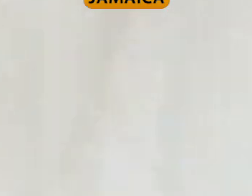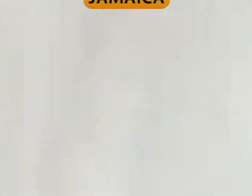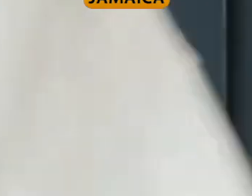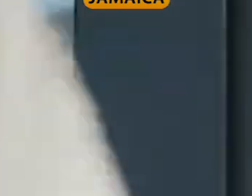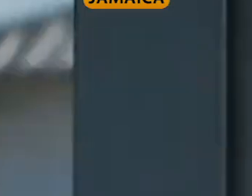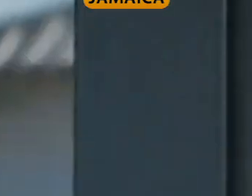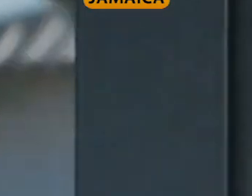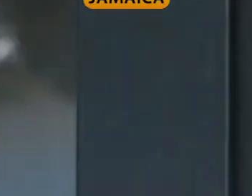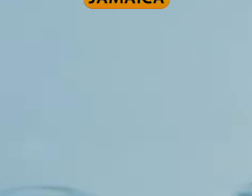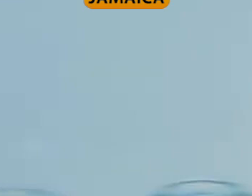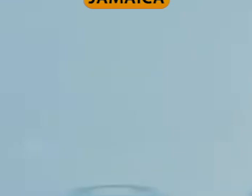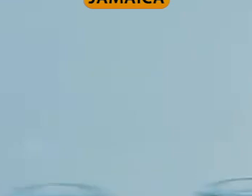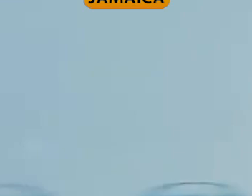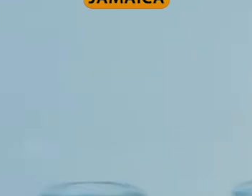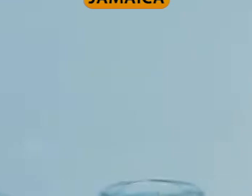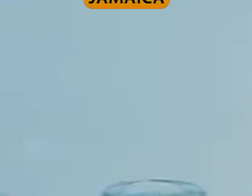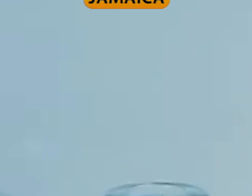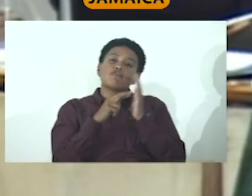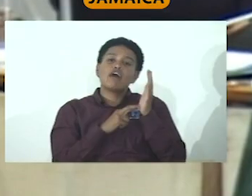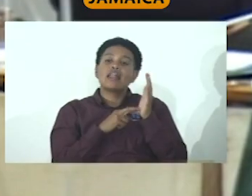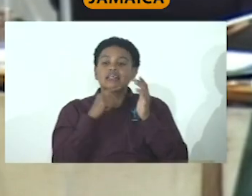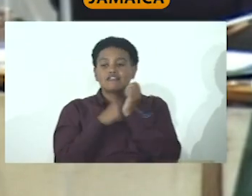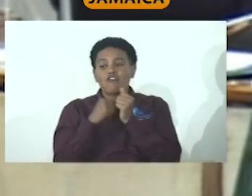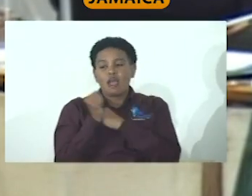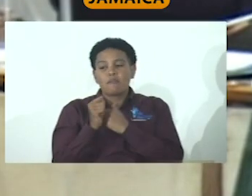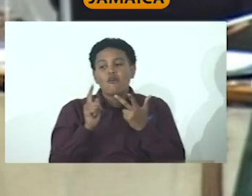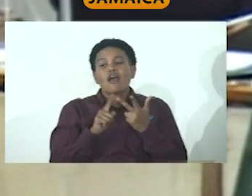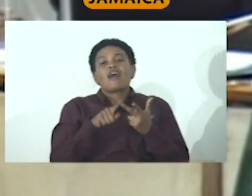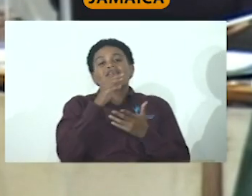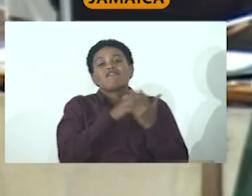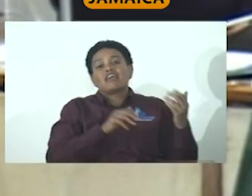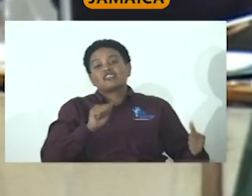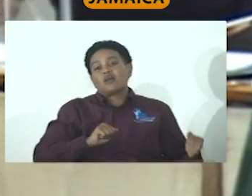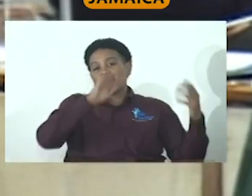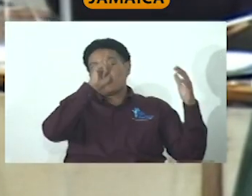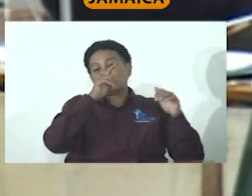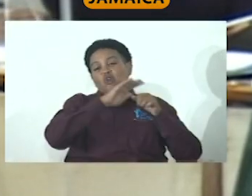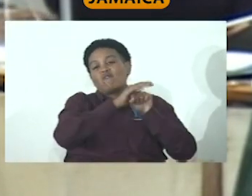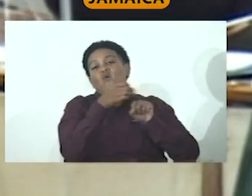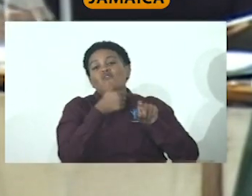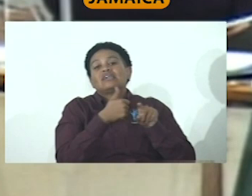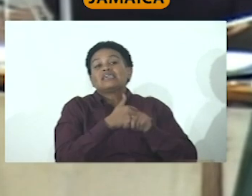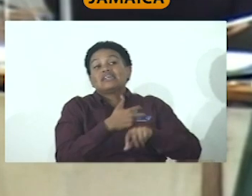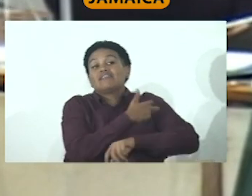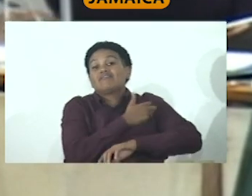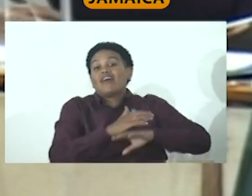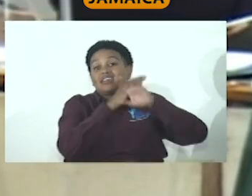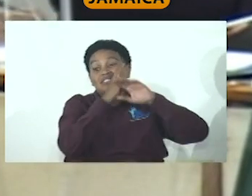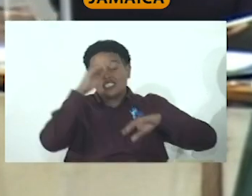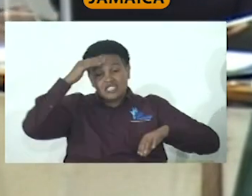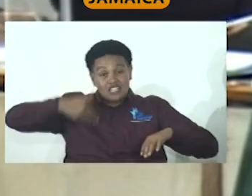introduction, legal and regulatory framework. Phased approach of COVID-19 vaccination introduction in